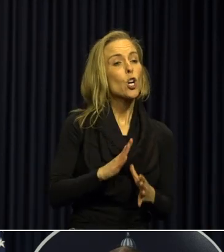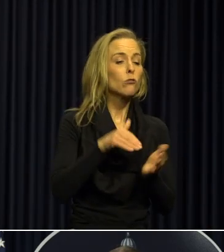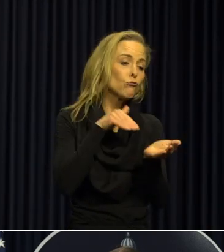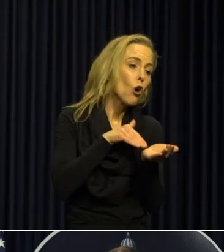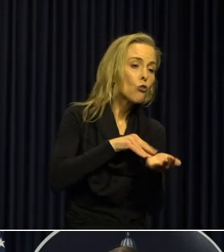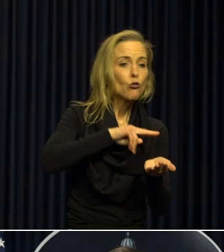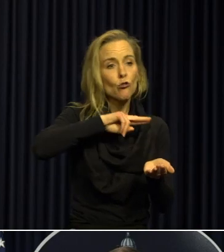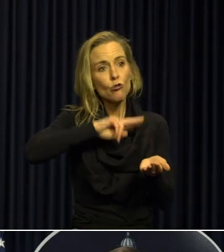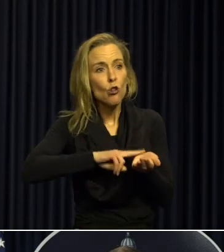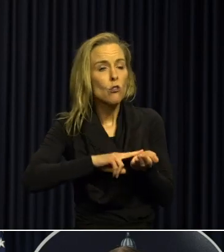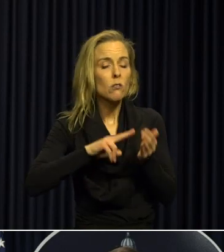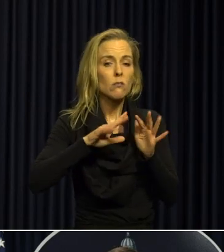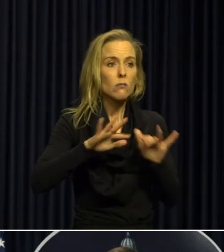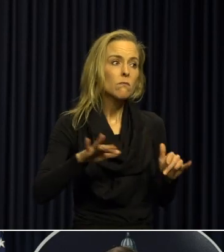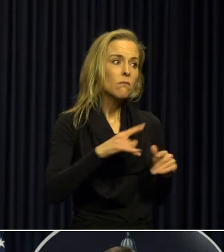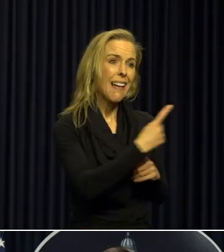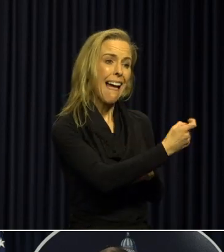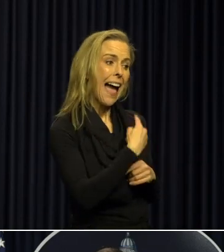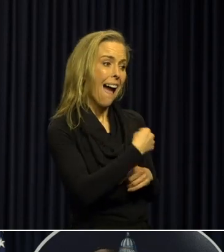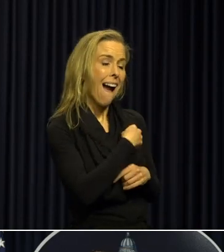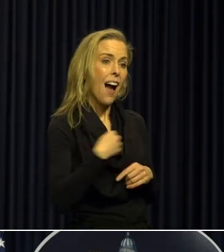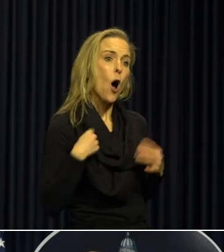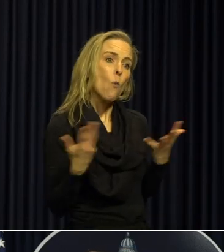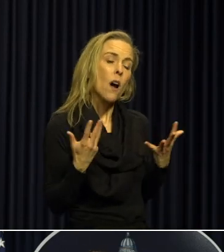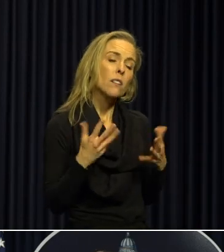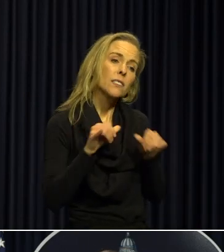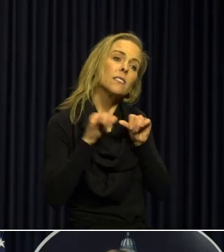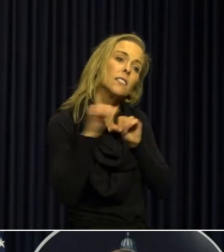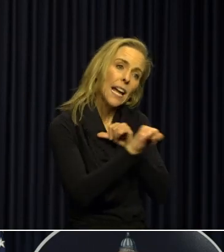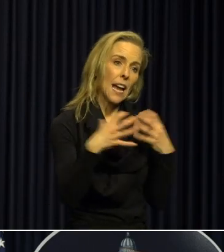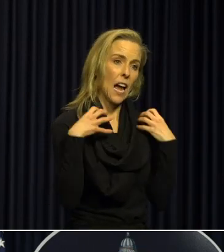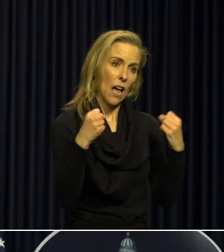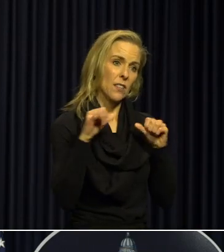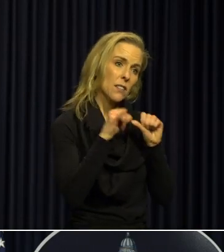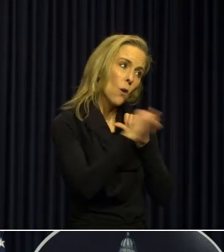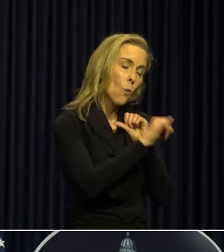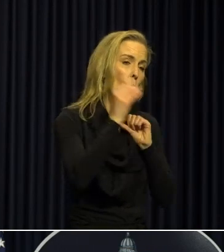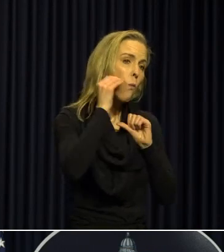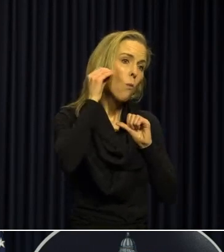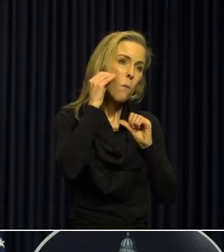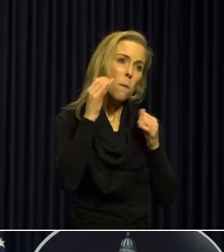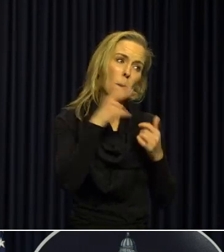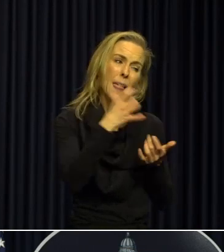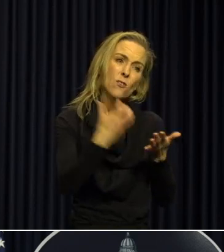healthy at home. Surely they deserve at least that much.